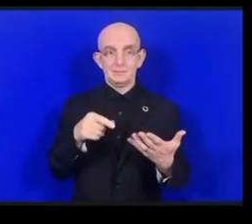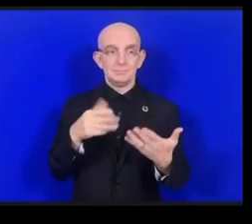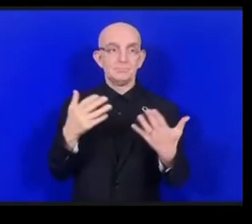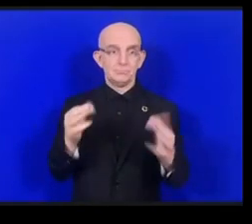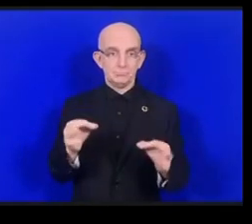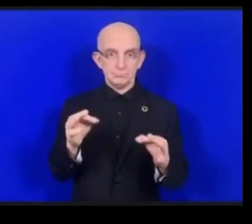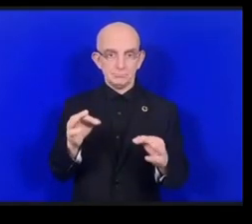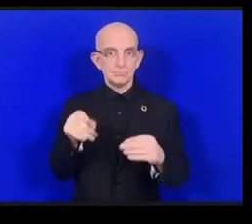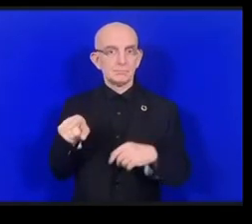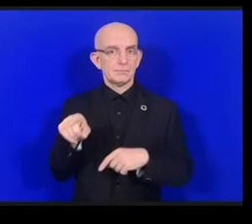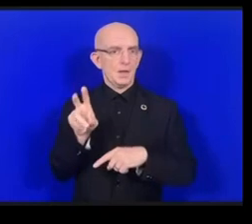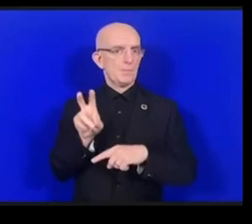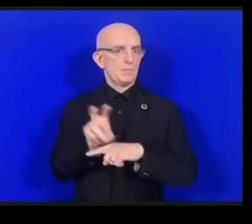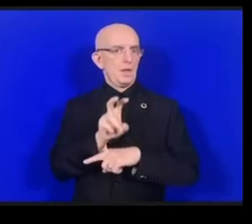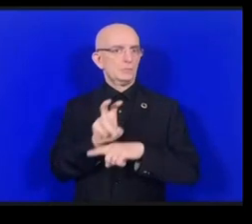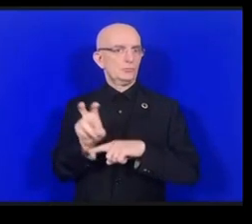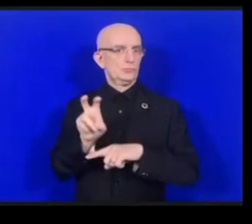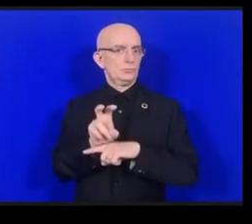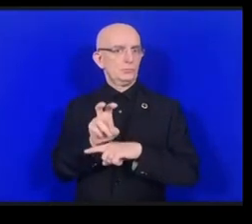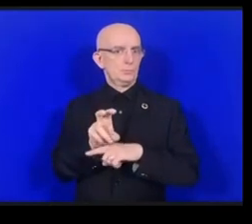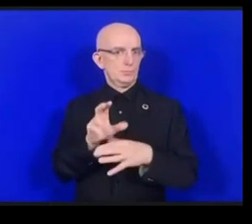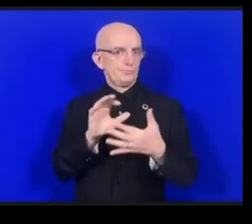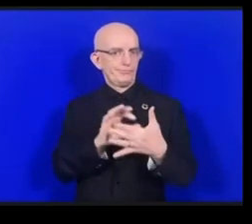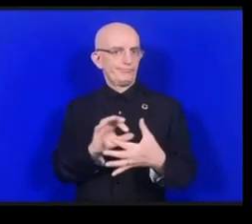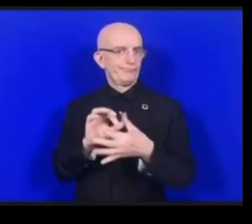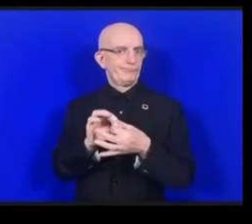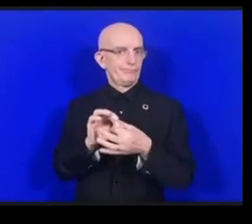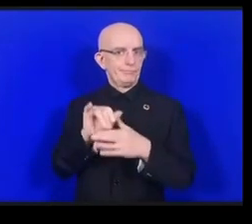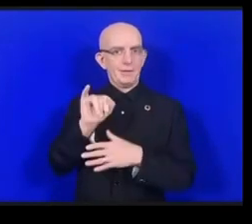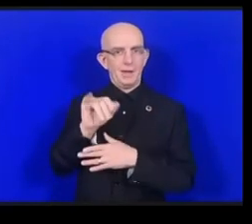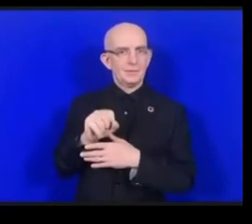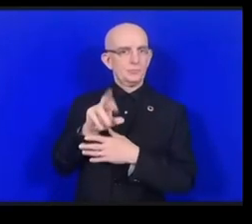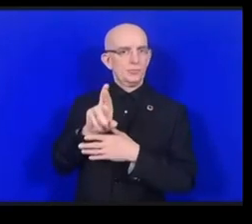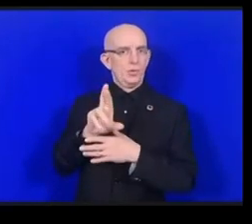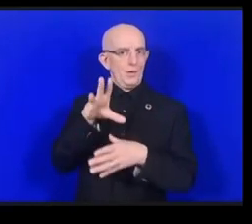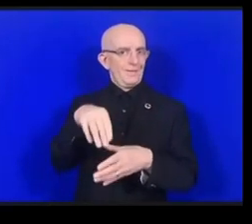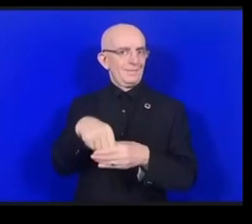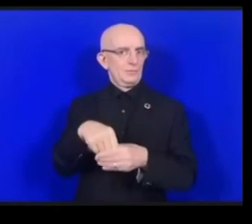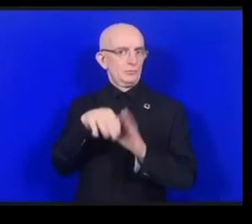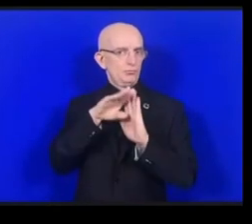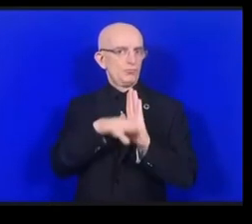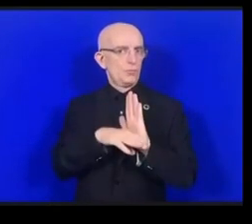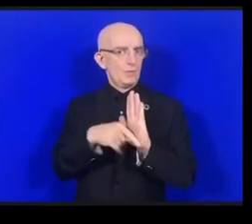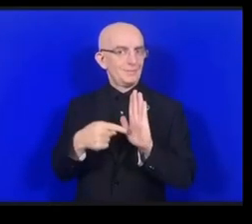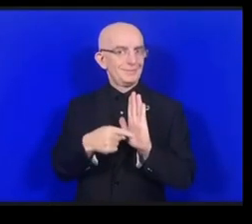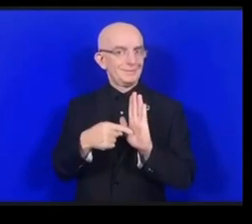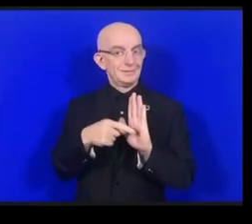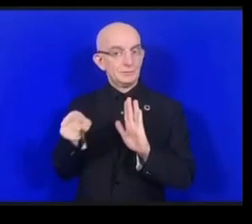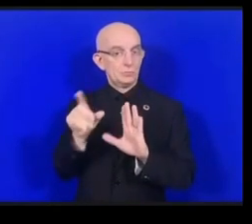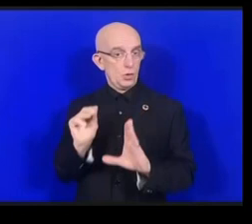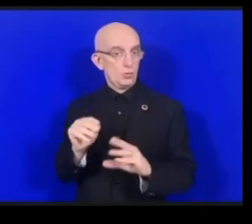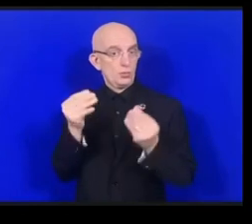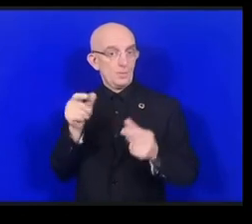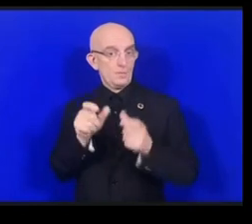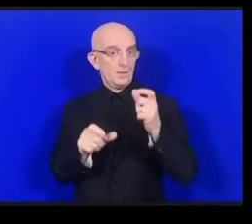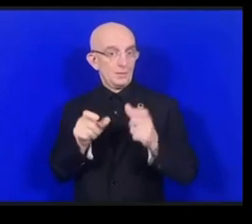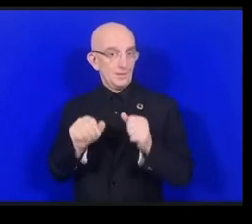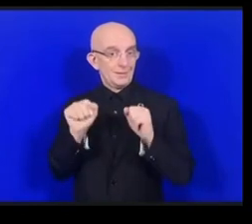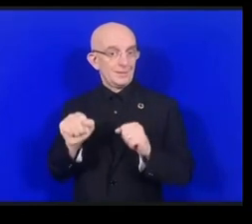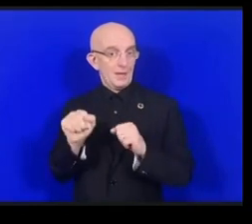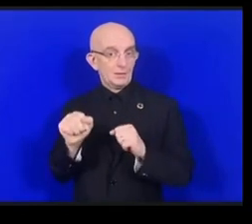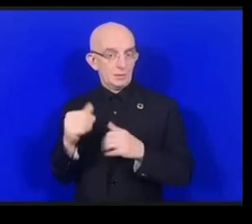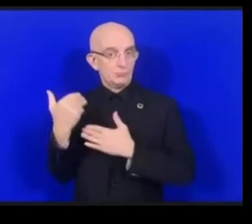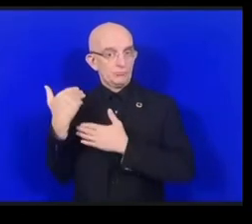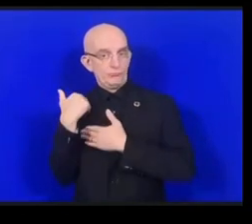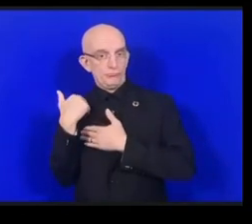as uh to and as a mentor to uh support them and to marching and to briding them with the internet